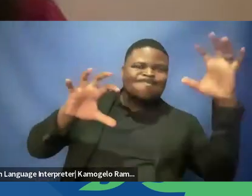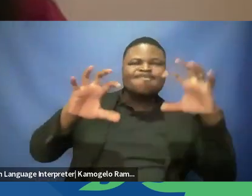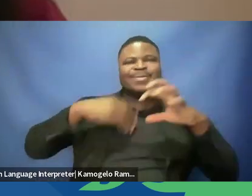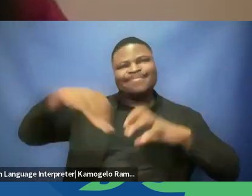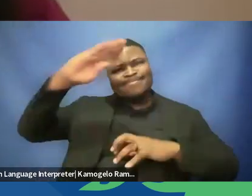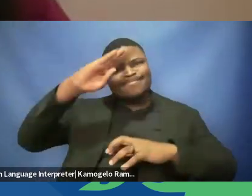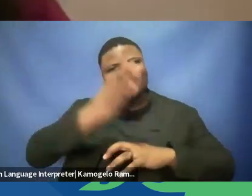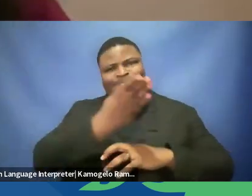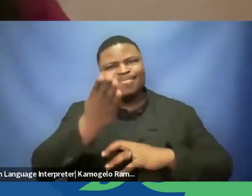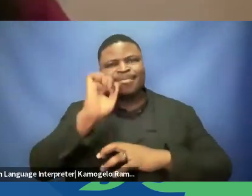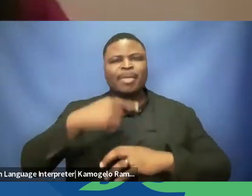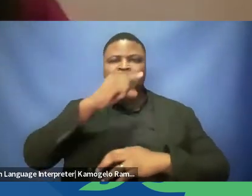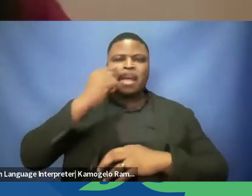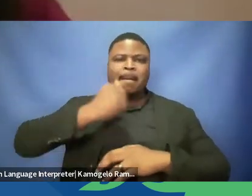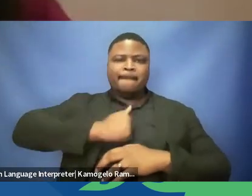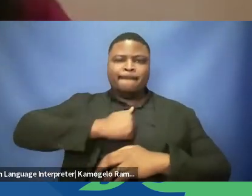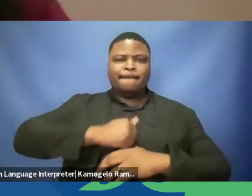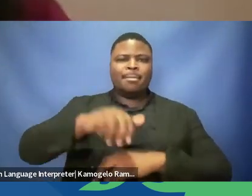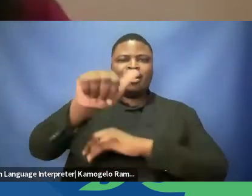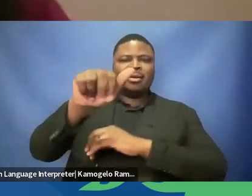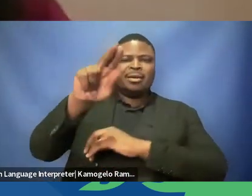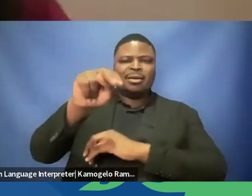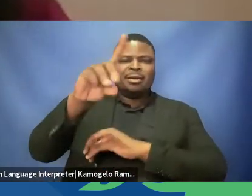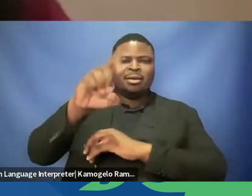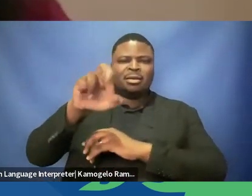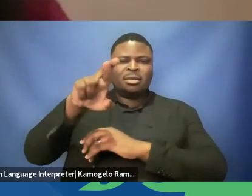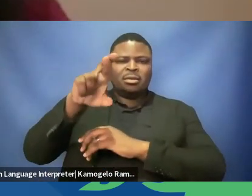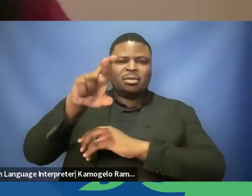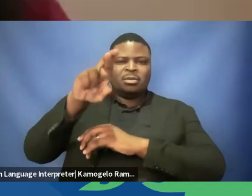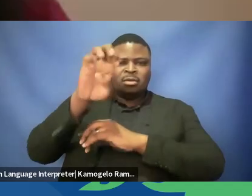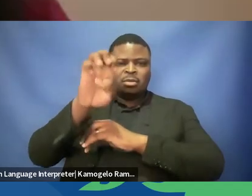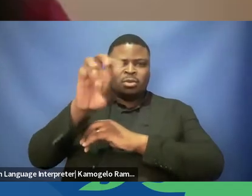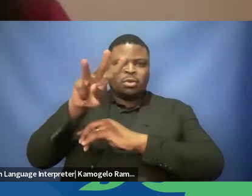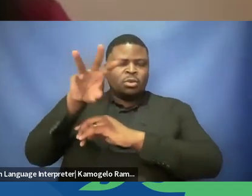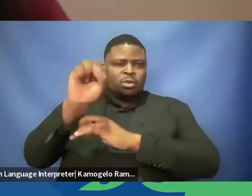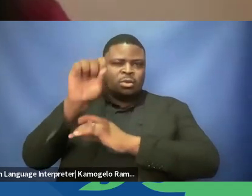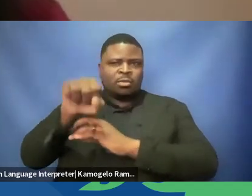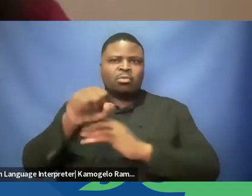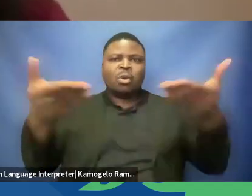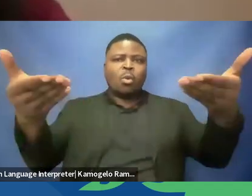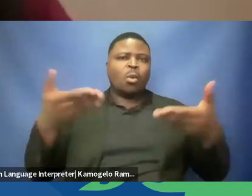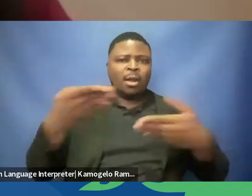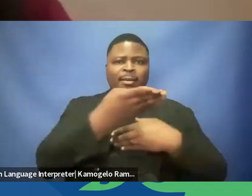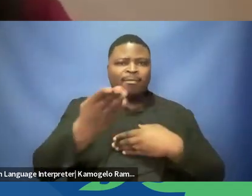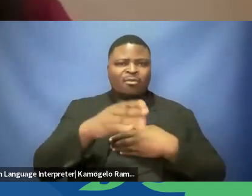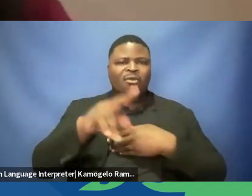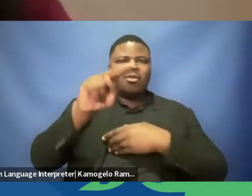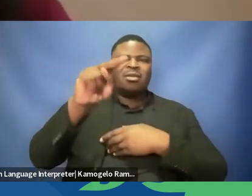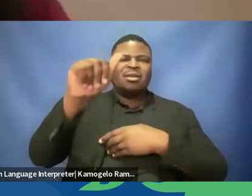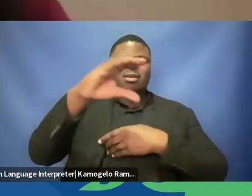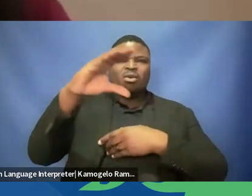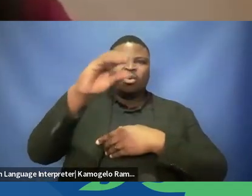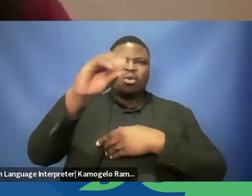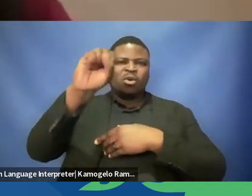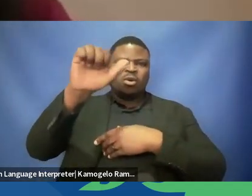Yolande Andrews, and I'm very happy and proud to welcome you to NACOSA's series of webinars hosted under